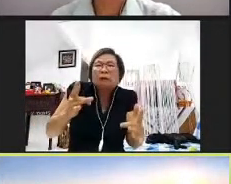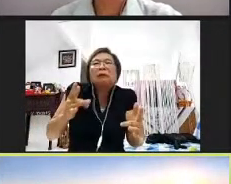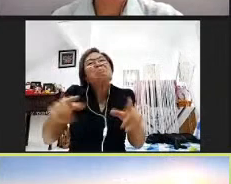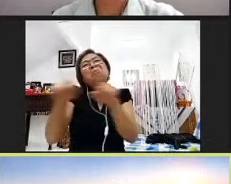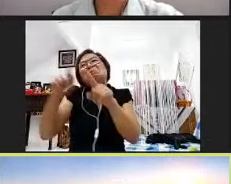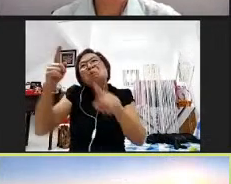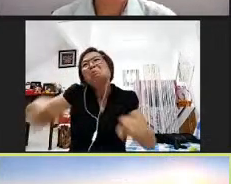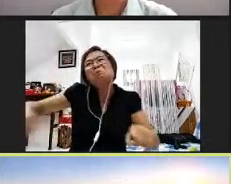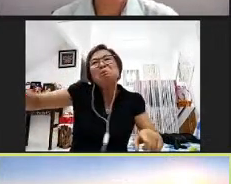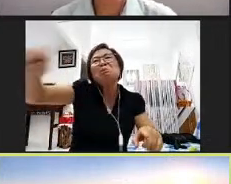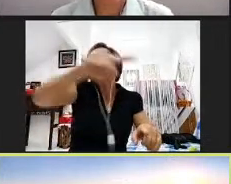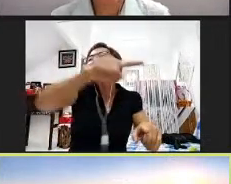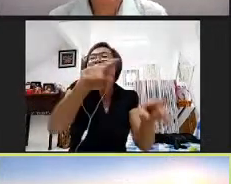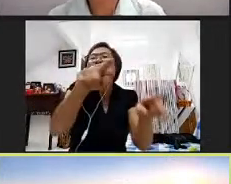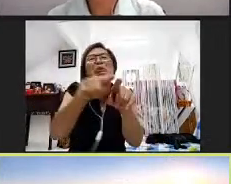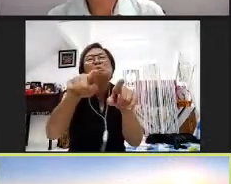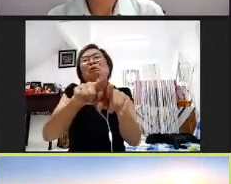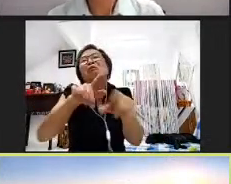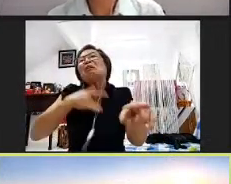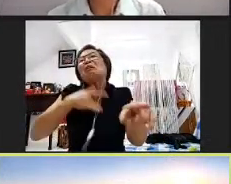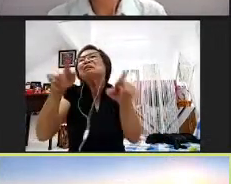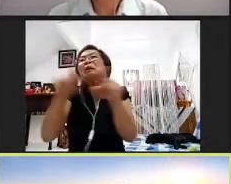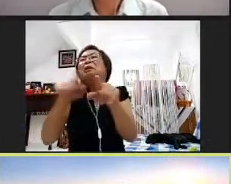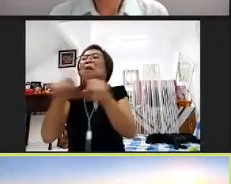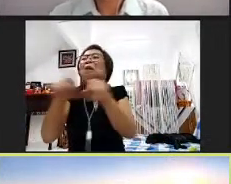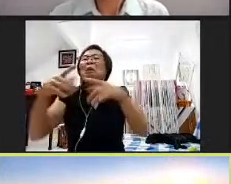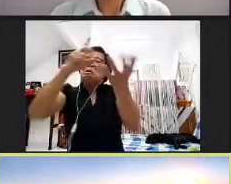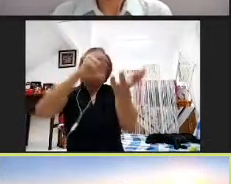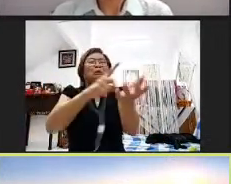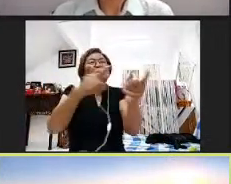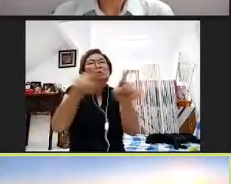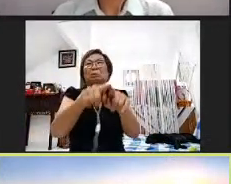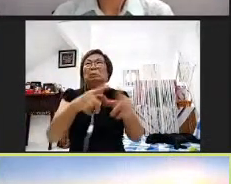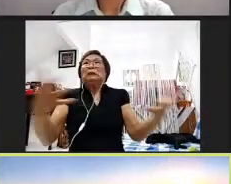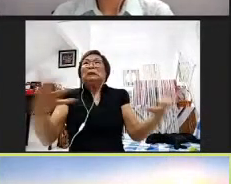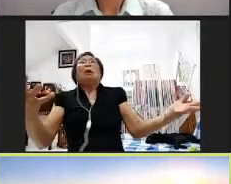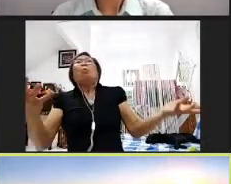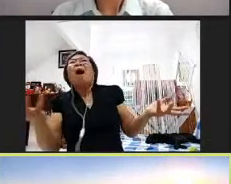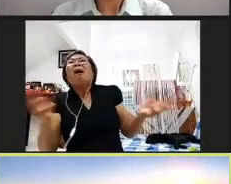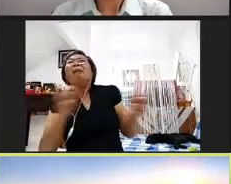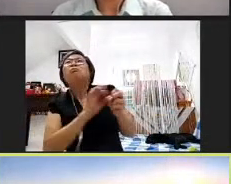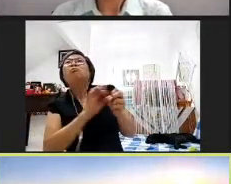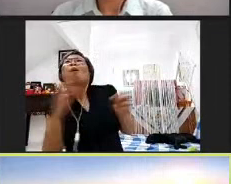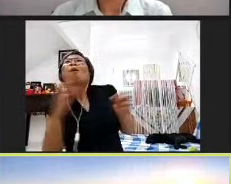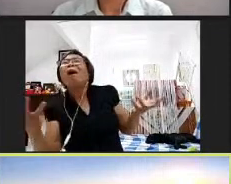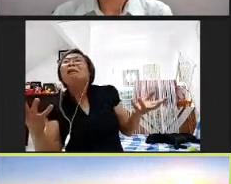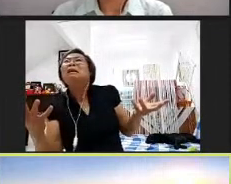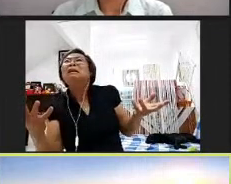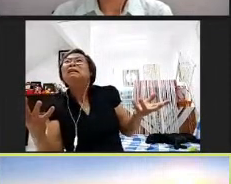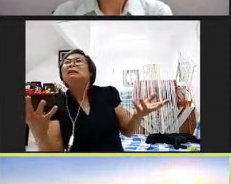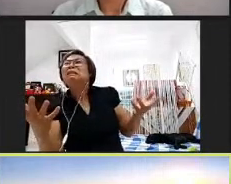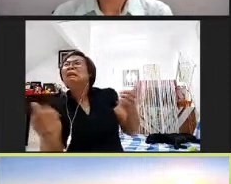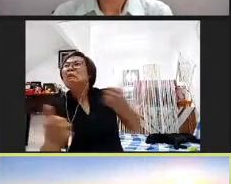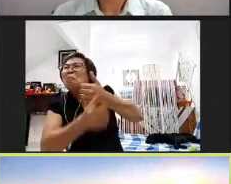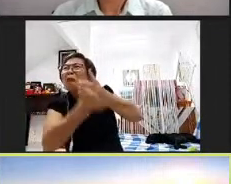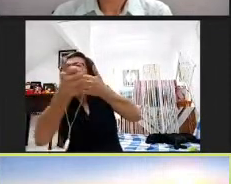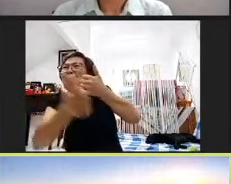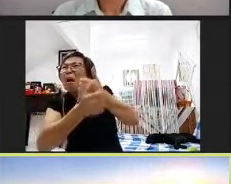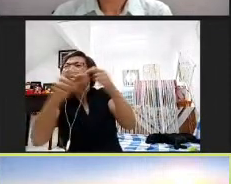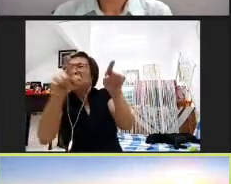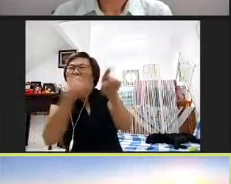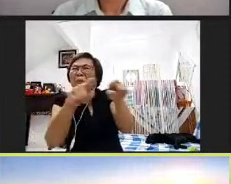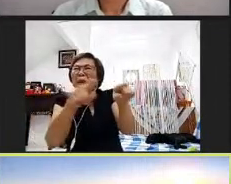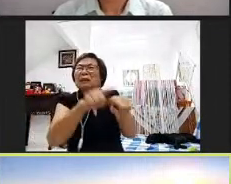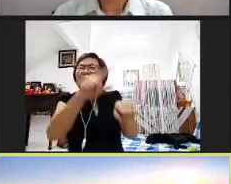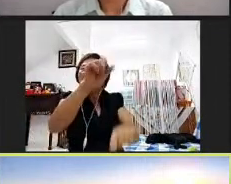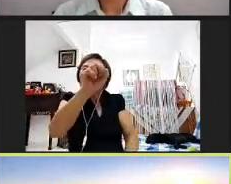including us healthcare worker. What is this? Is this going to cause us, so much harm like the SARS